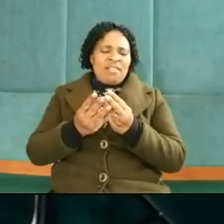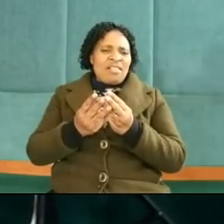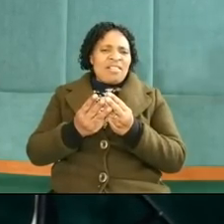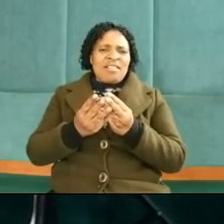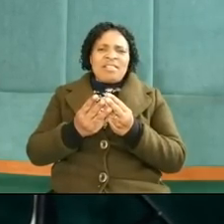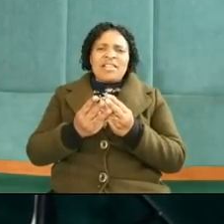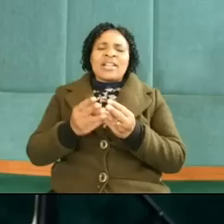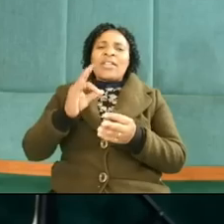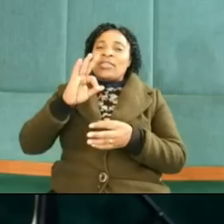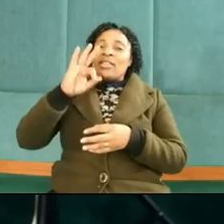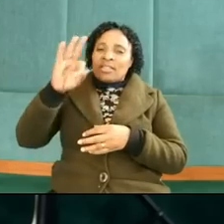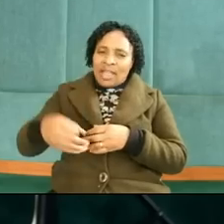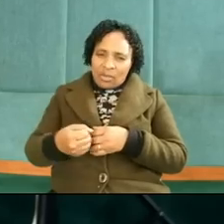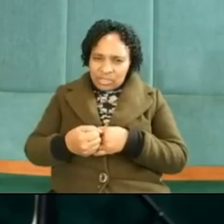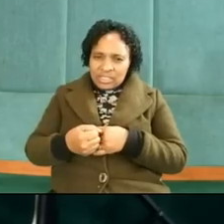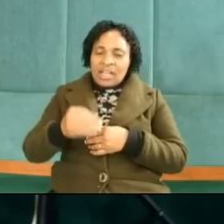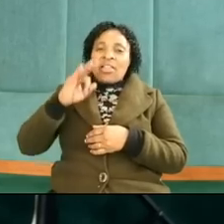In